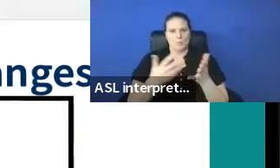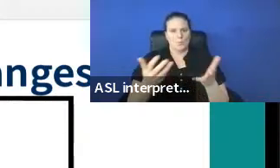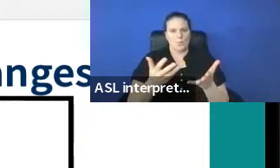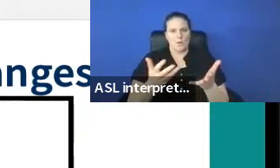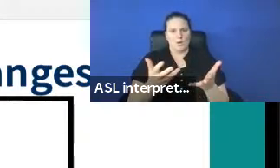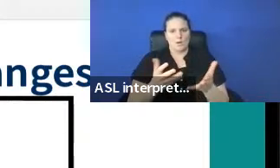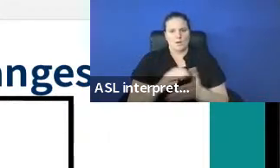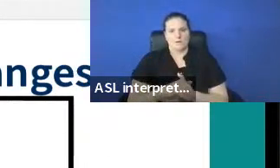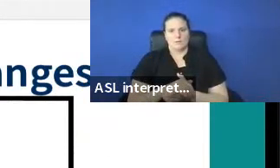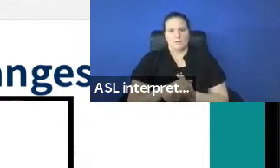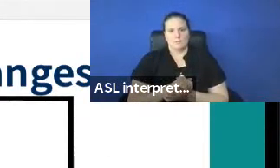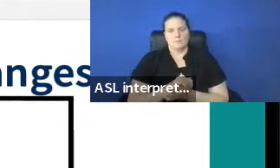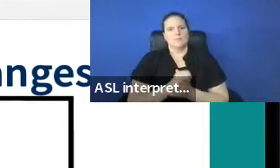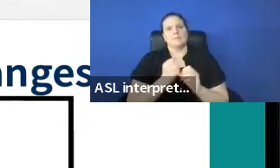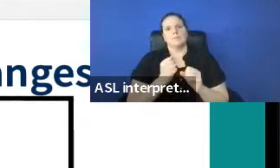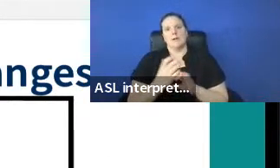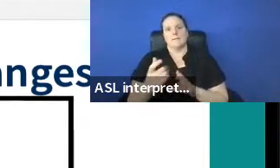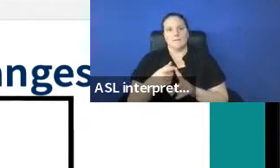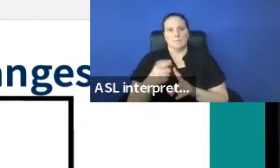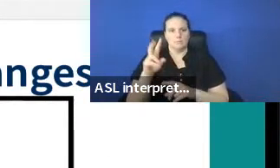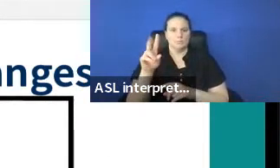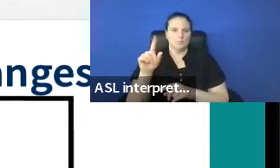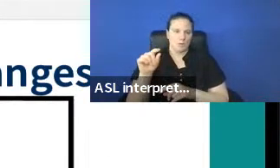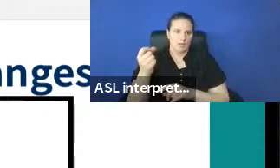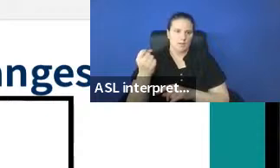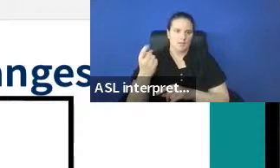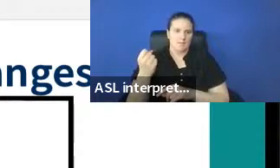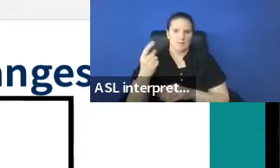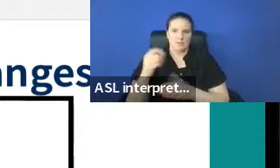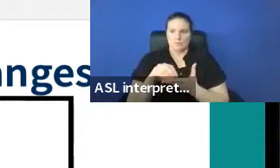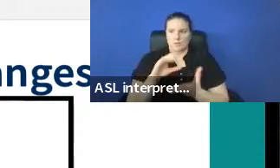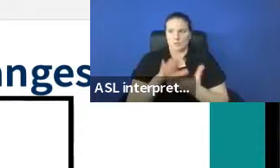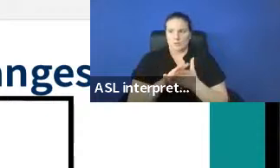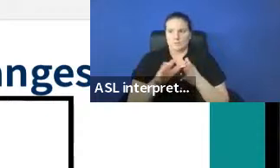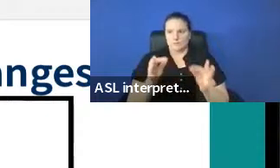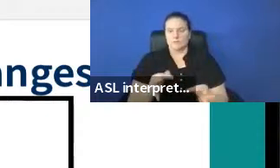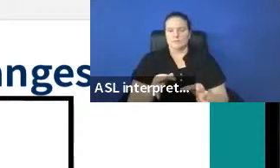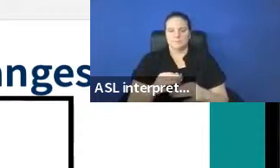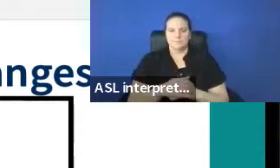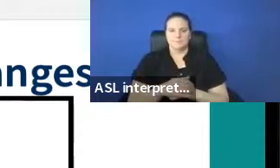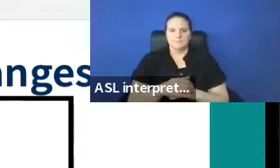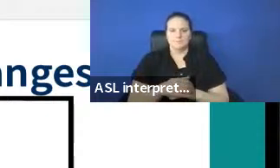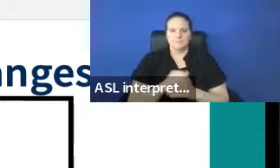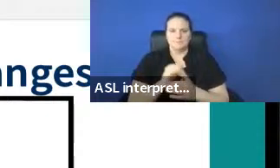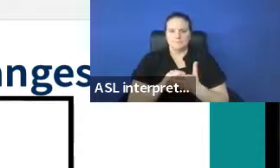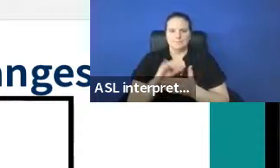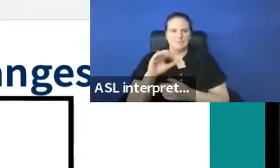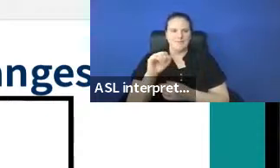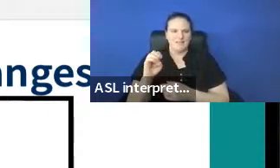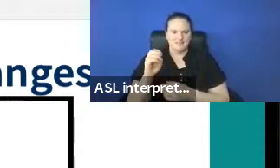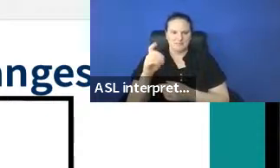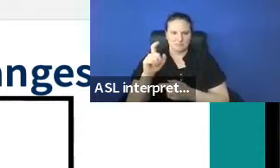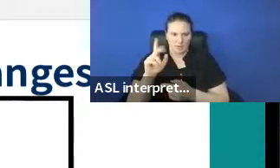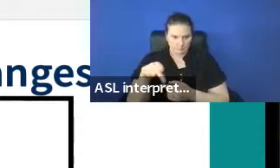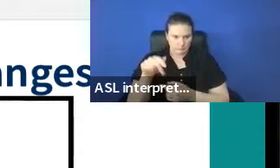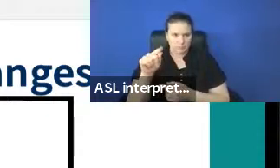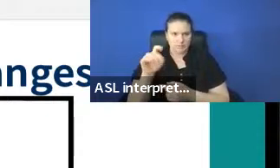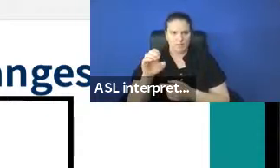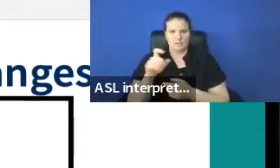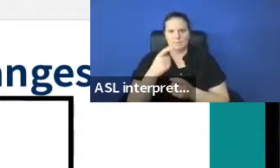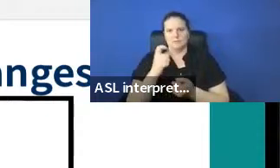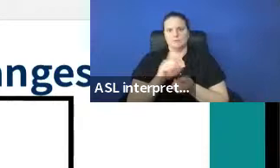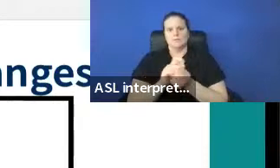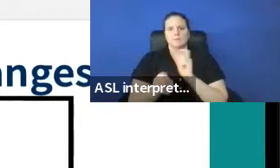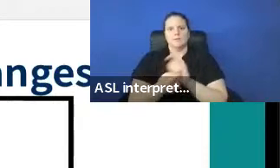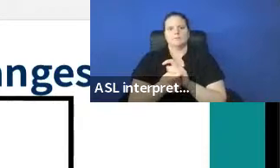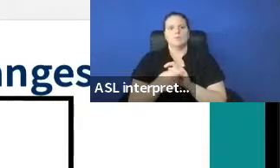was prepared from the 2011 record of decision. In this case, it's updated because of the replacement of the North